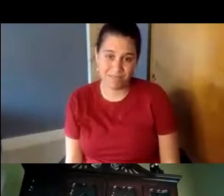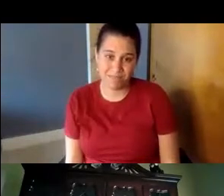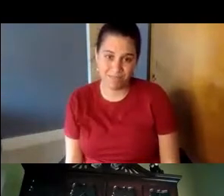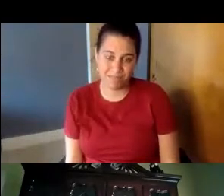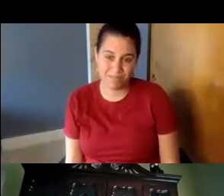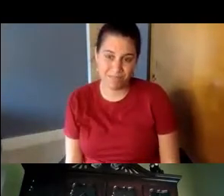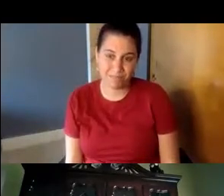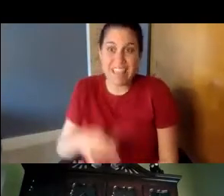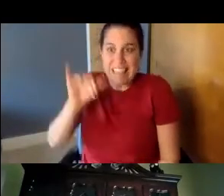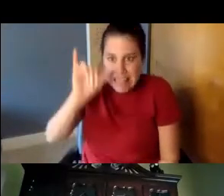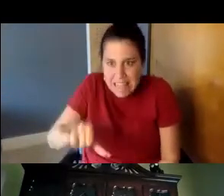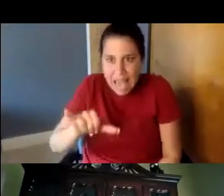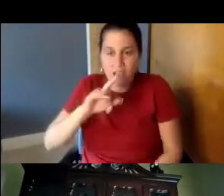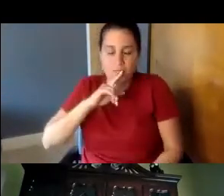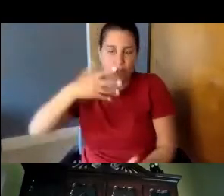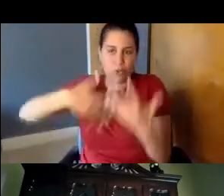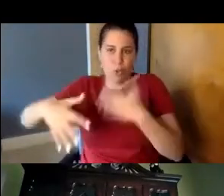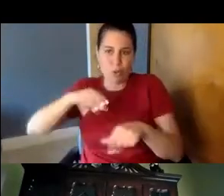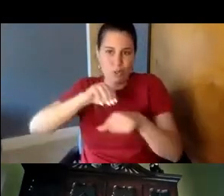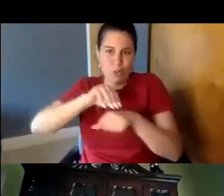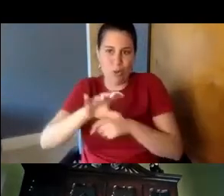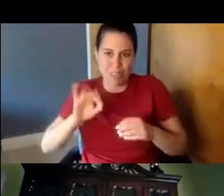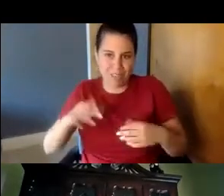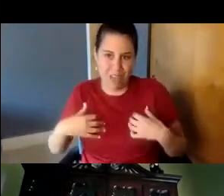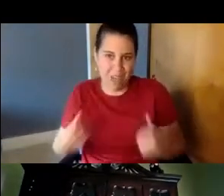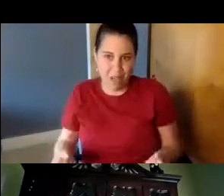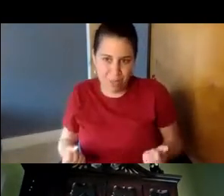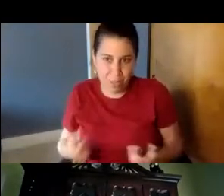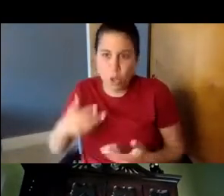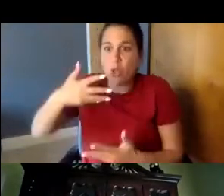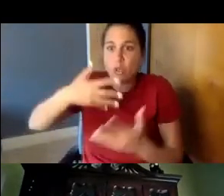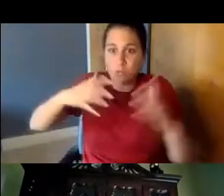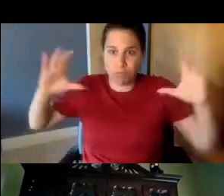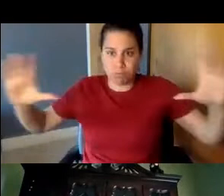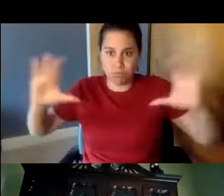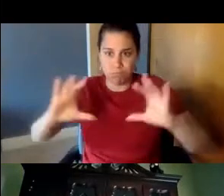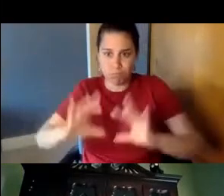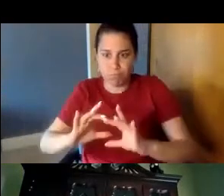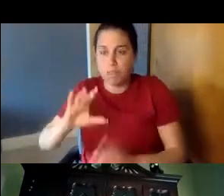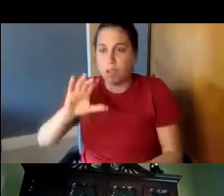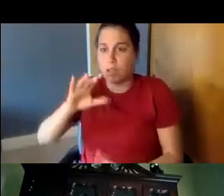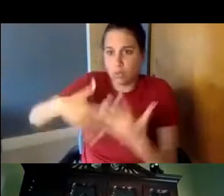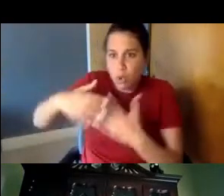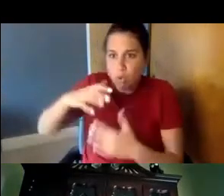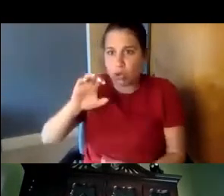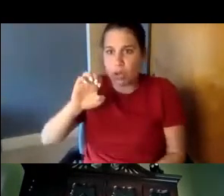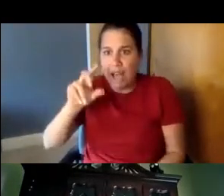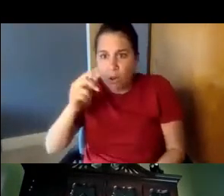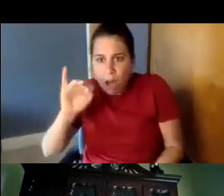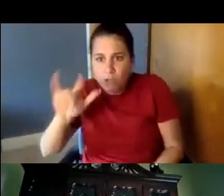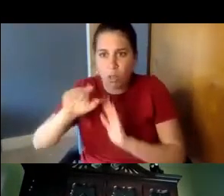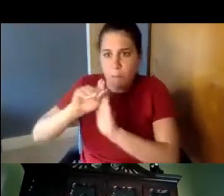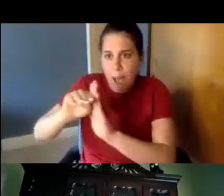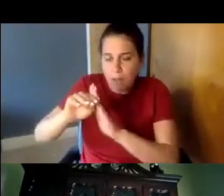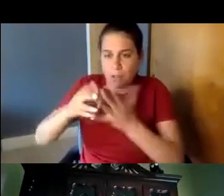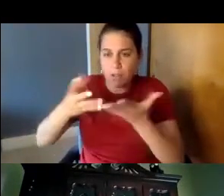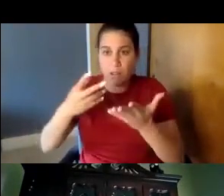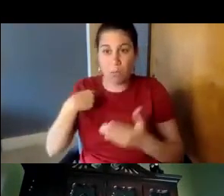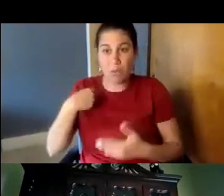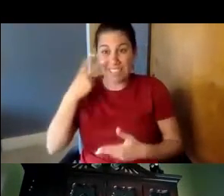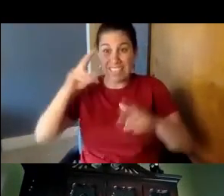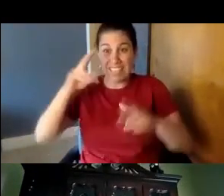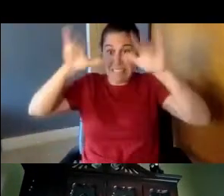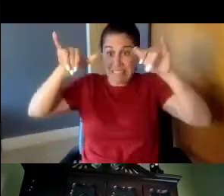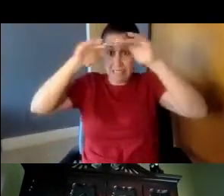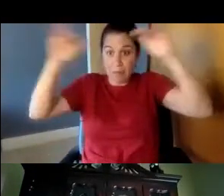social determinants of health. This is the socioecological model at work. This is how systemic issues at a broader level